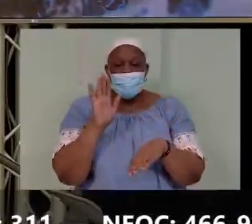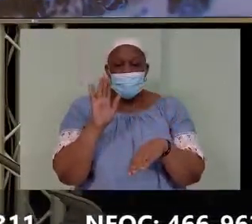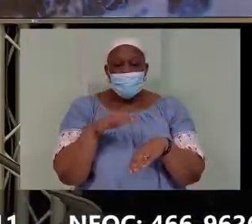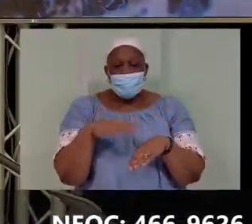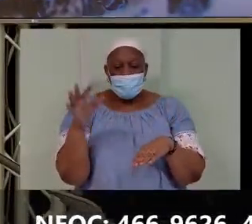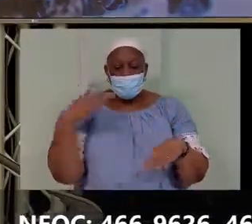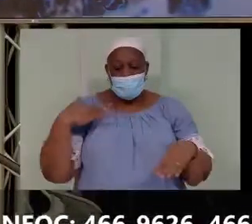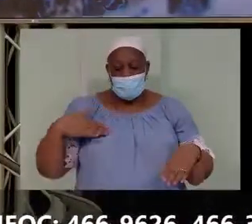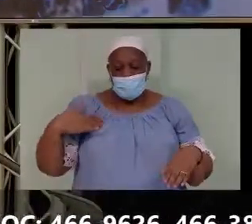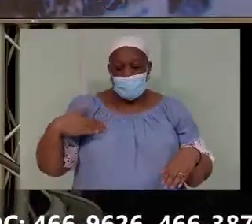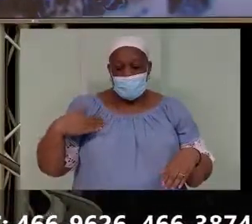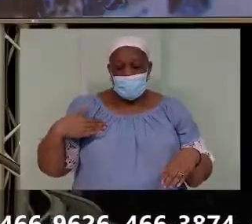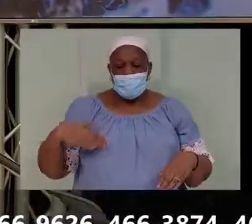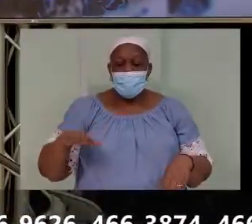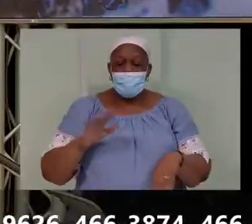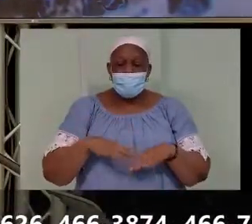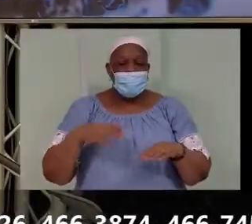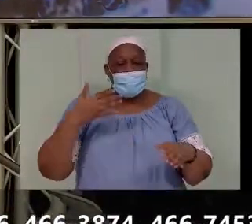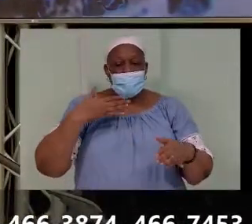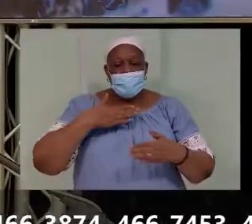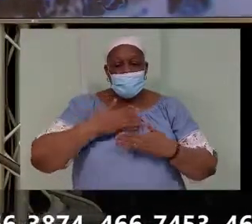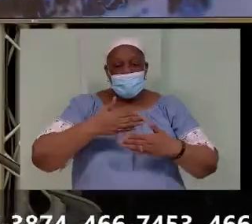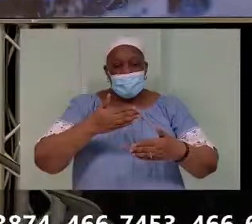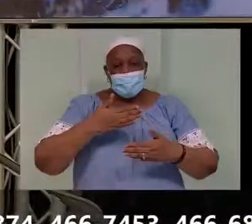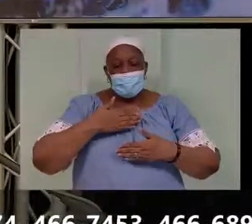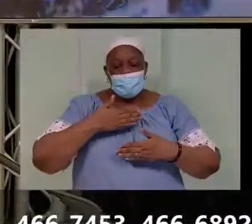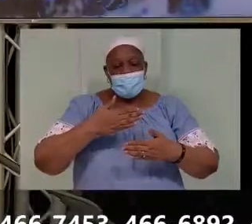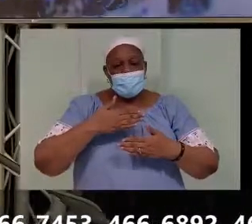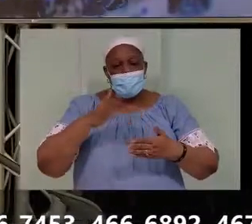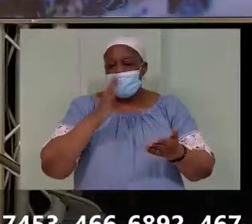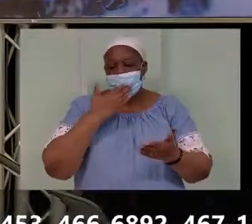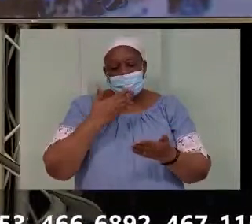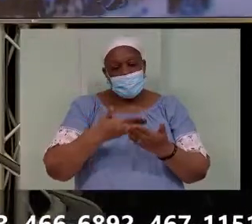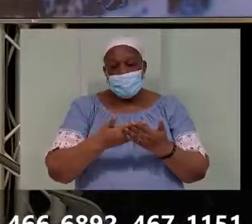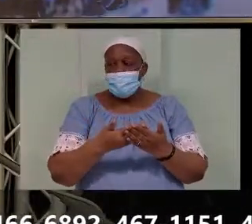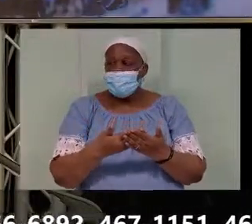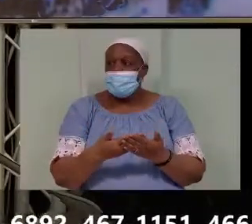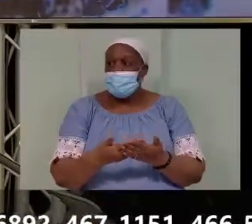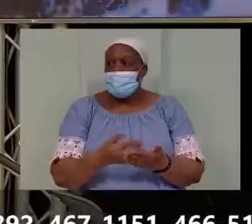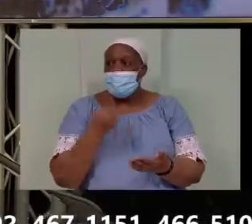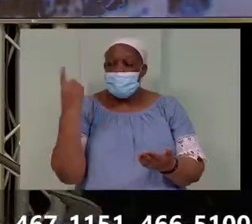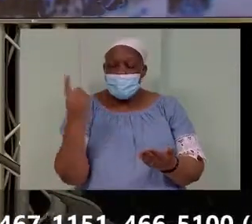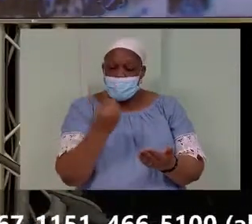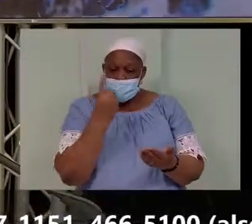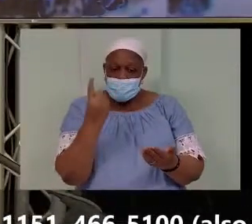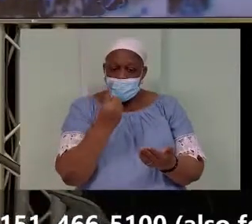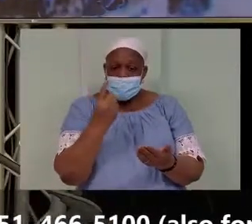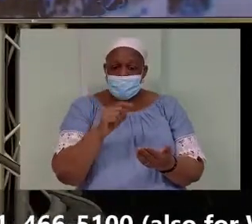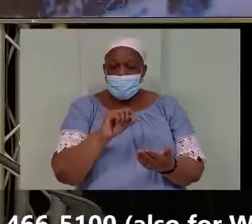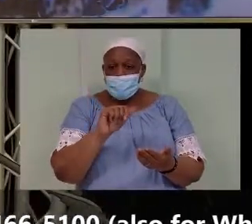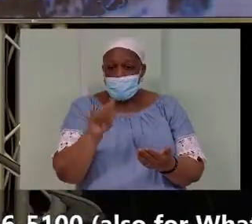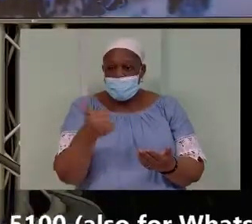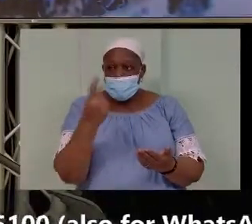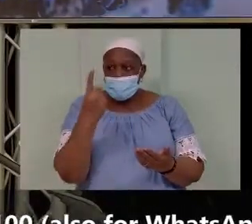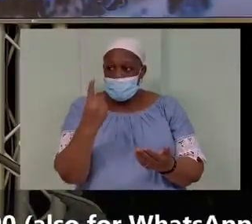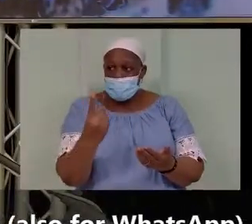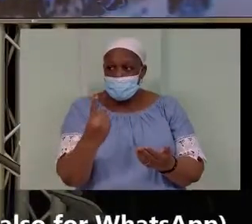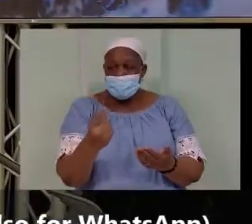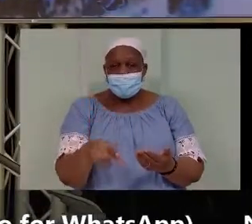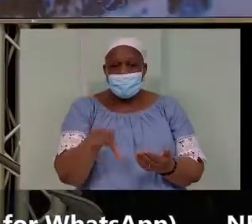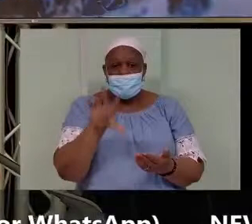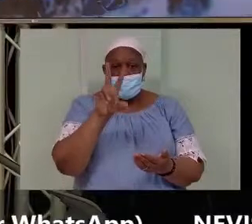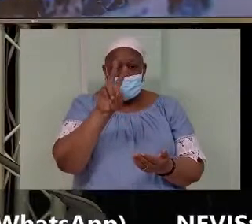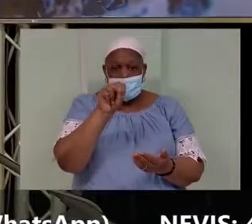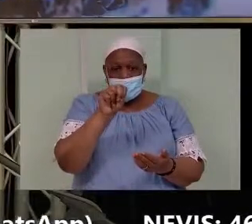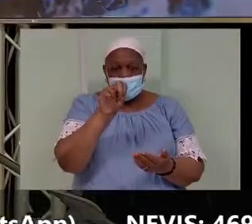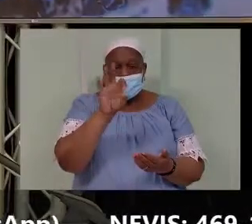be able to breathe freely through. The mask that one would have difficulty wearing for a prolonged period of time are the N95